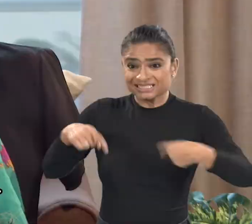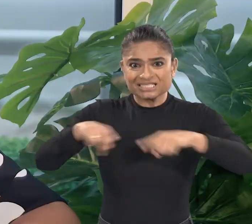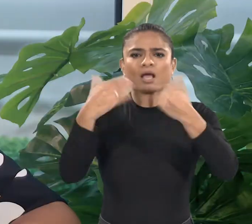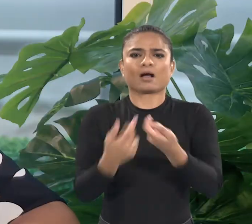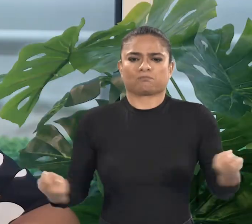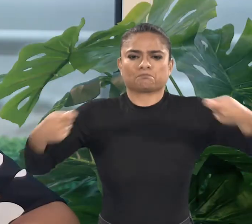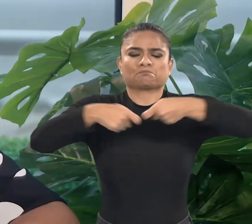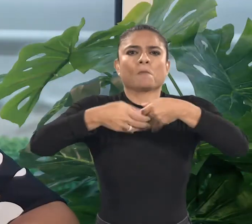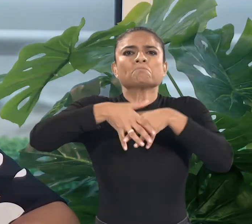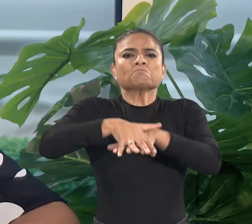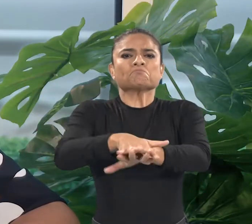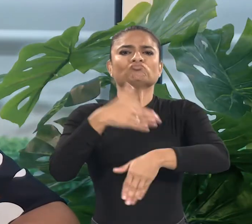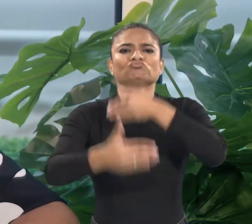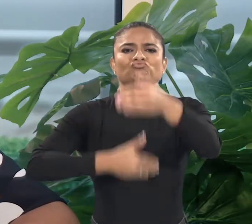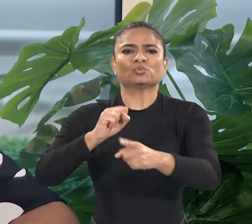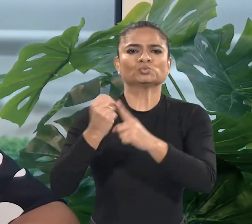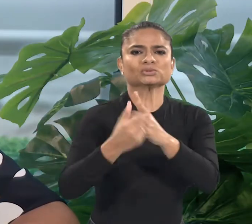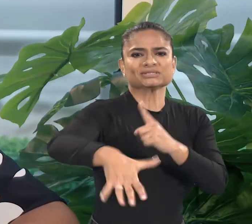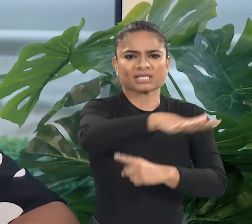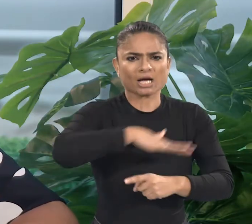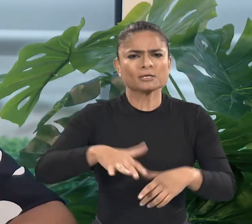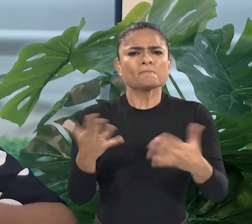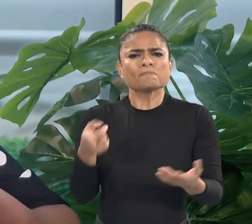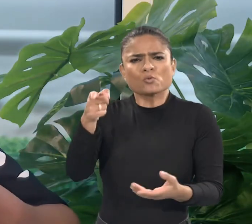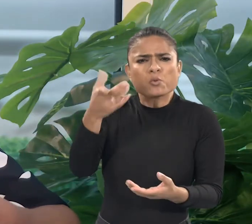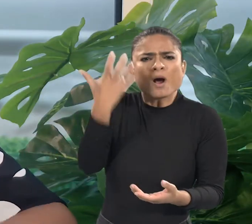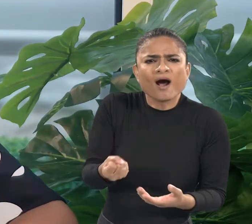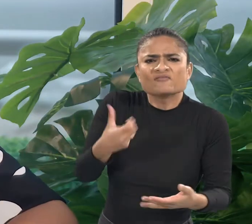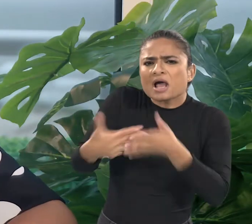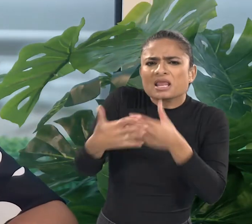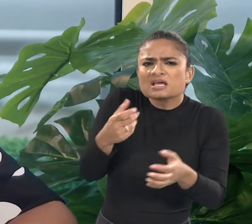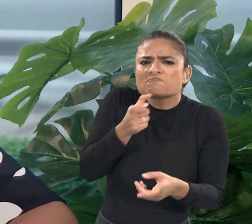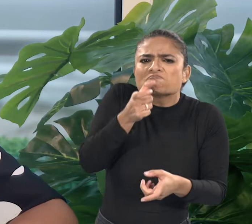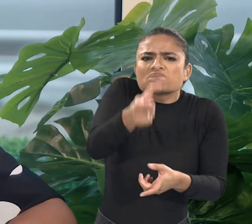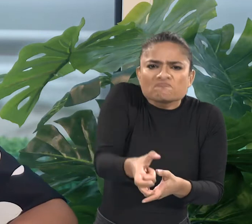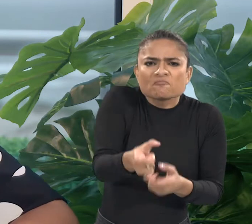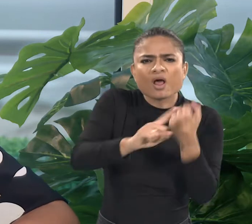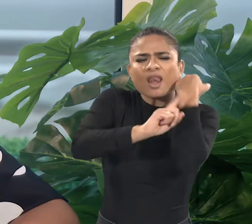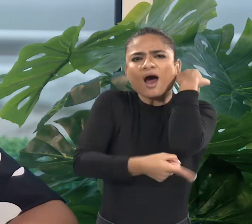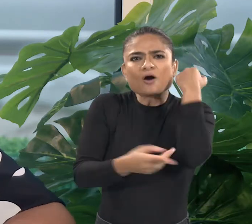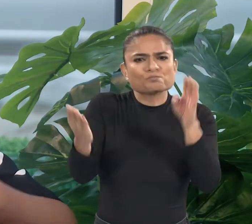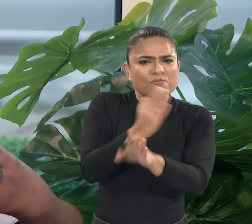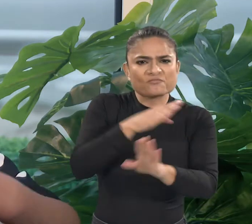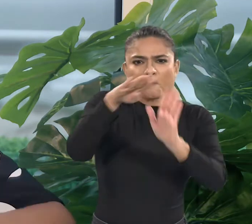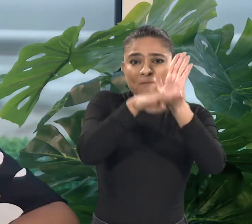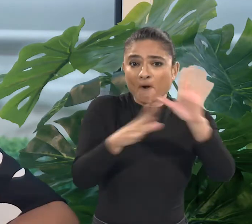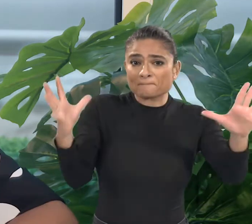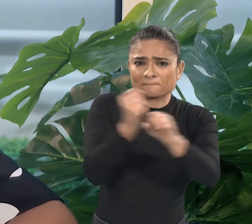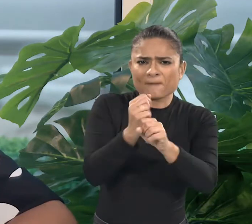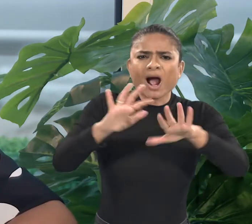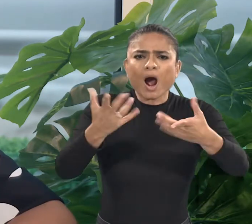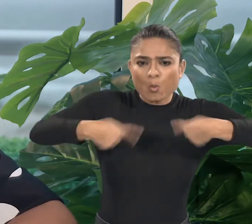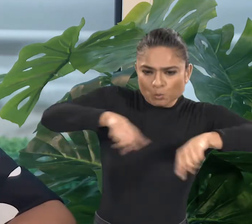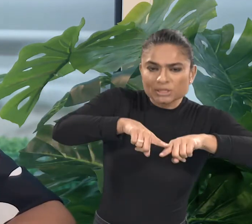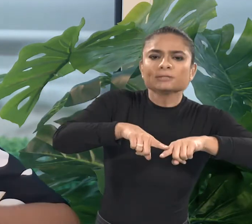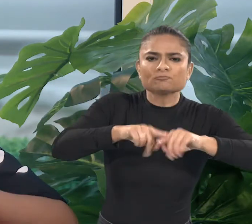struggling with. Nikki, it's been so great to chat with you, but before we go, I'd really like to know, is there any lasting words that you would like to leave from a psychological point on